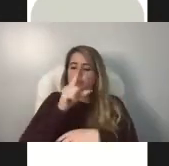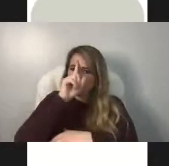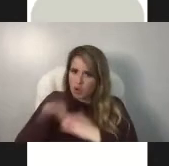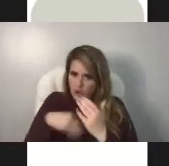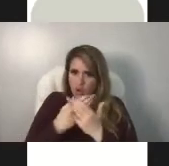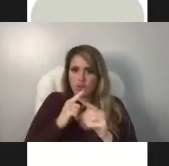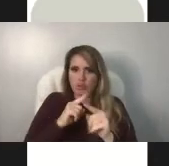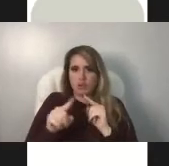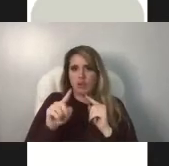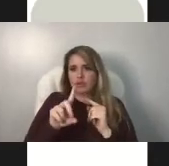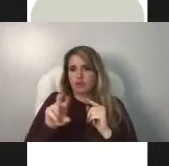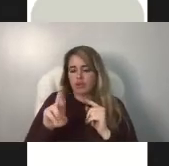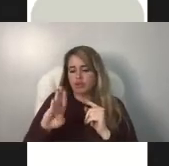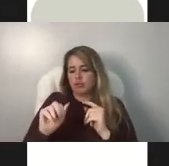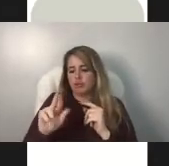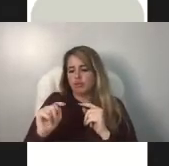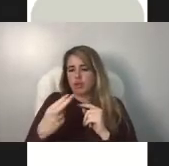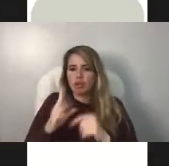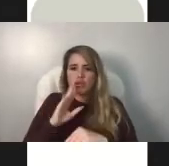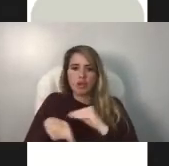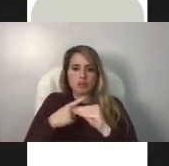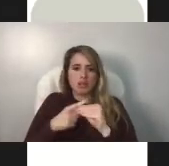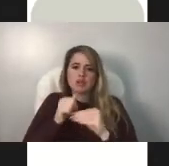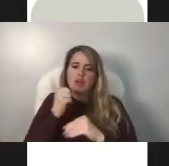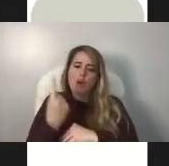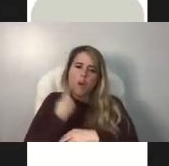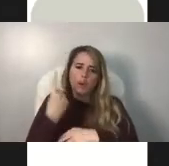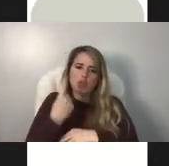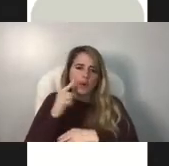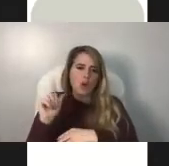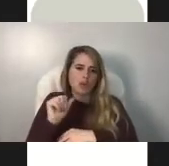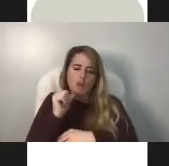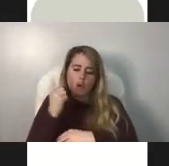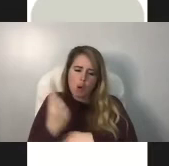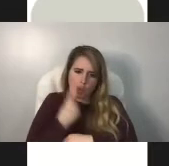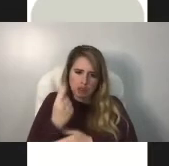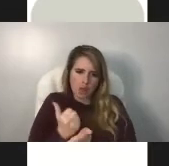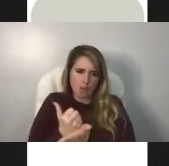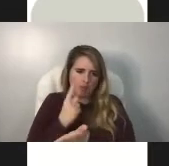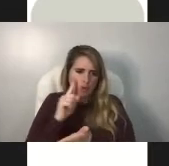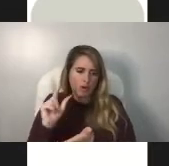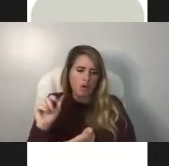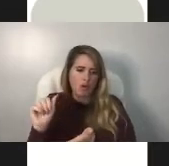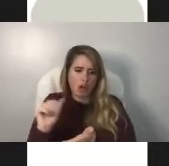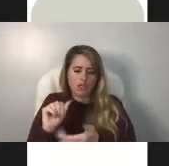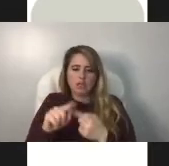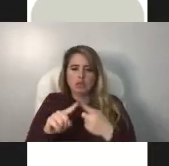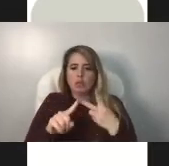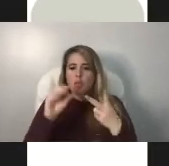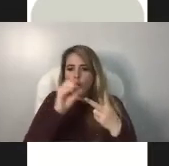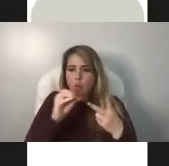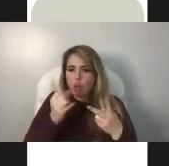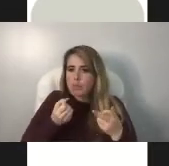Dr. Barth talked about how it's not always helpful for arthritis. It can have a role, but not always helpful. Oral medications can be